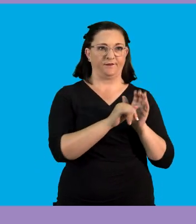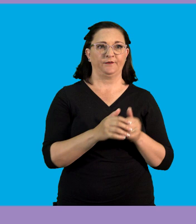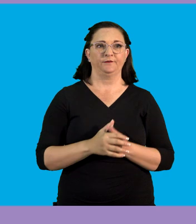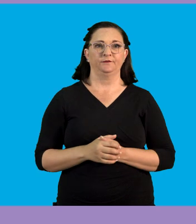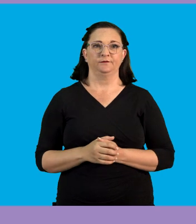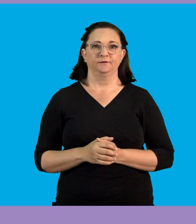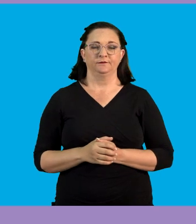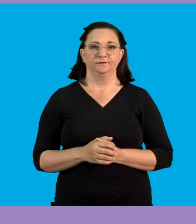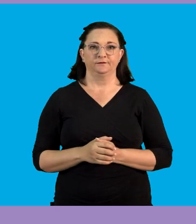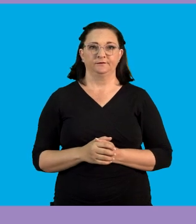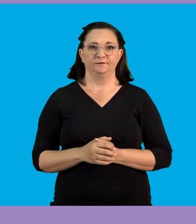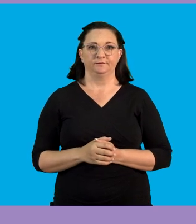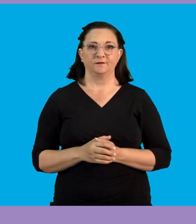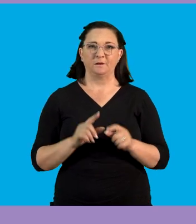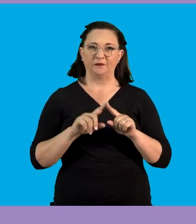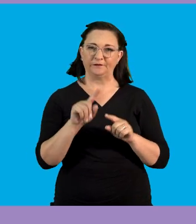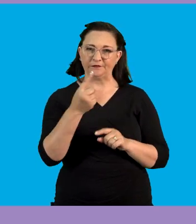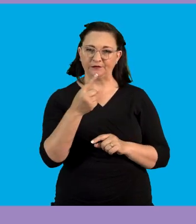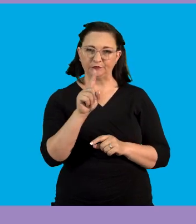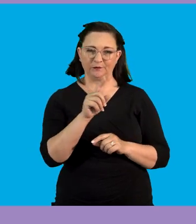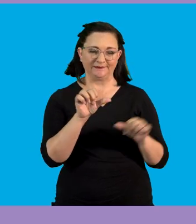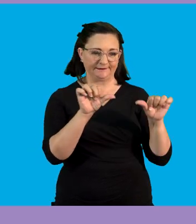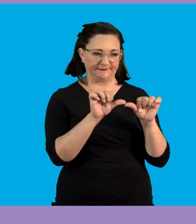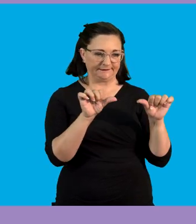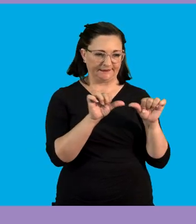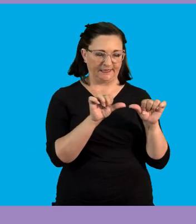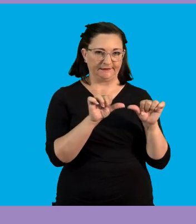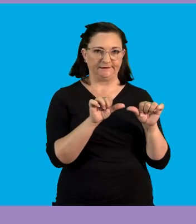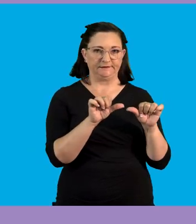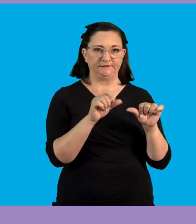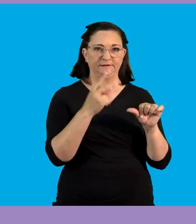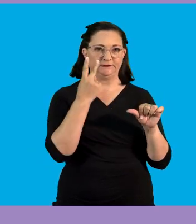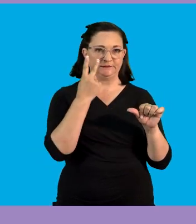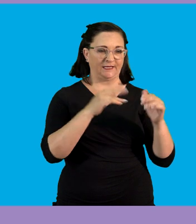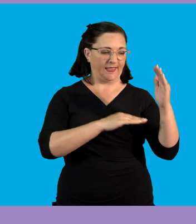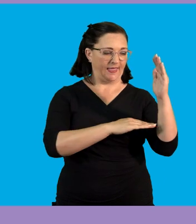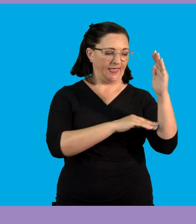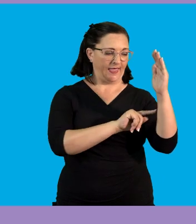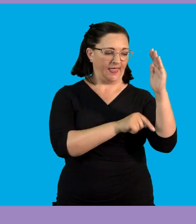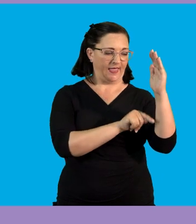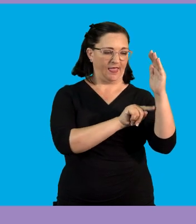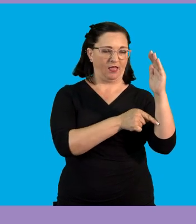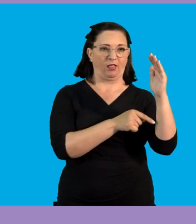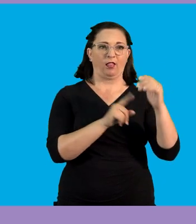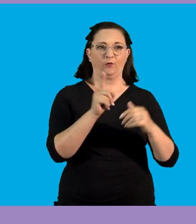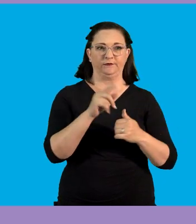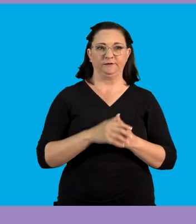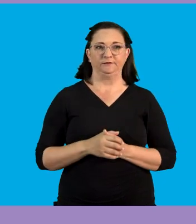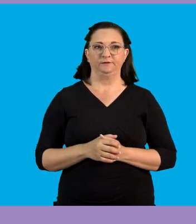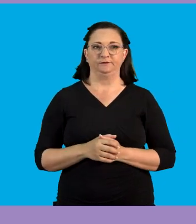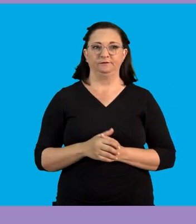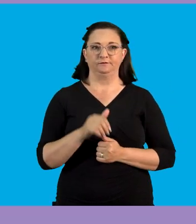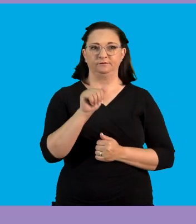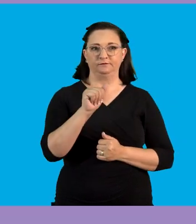Identifying triangles starts with the size of triangles, of angles in the triangle. The first one